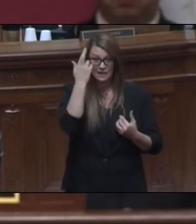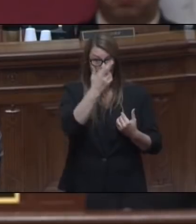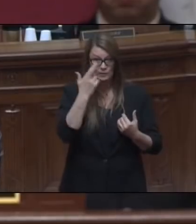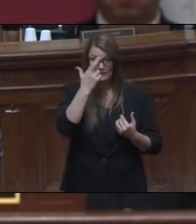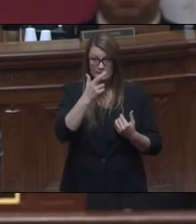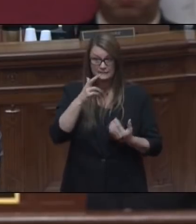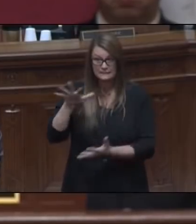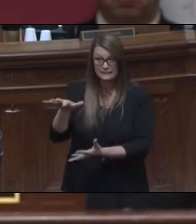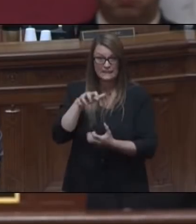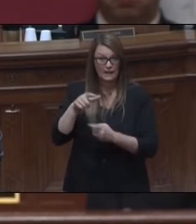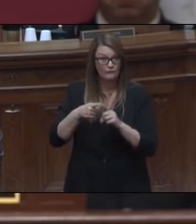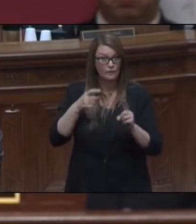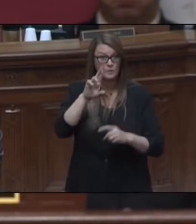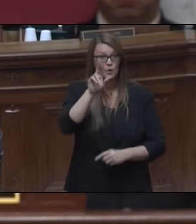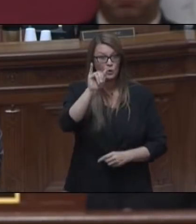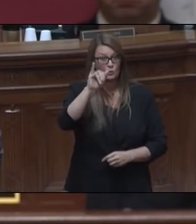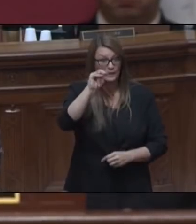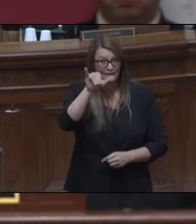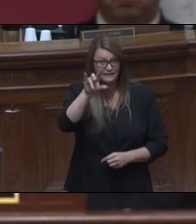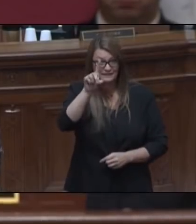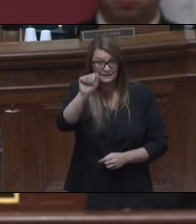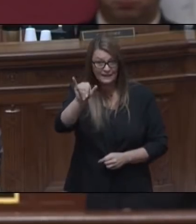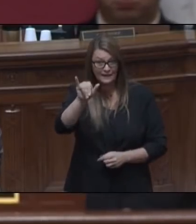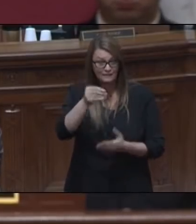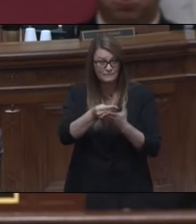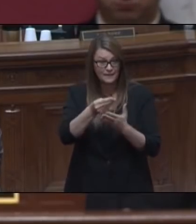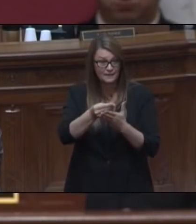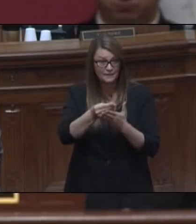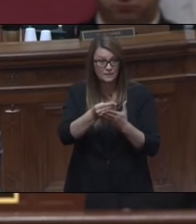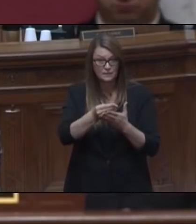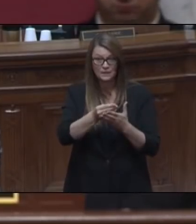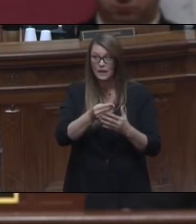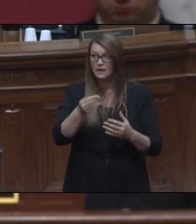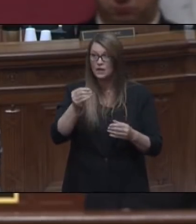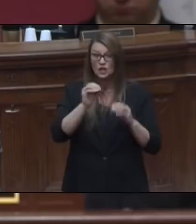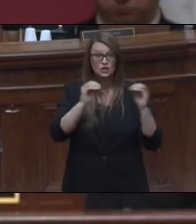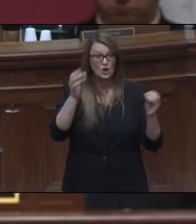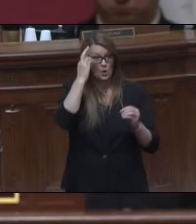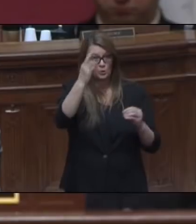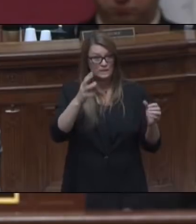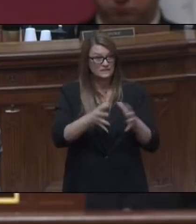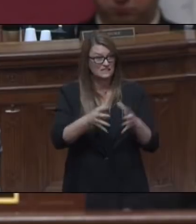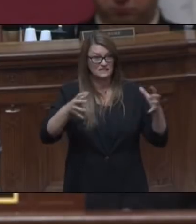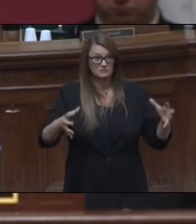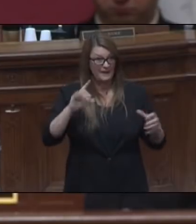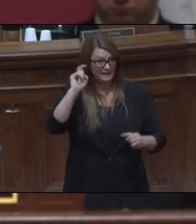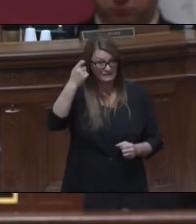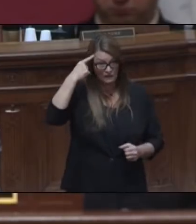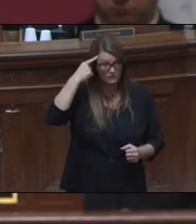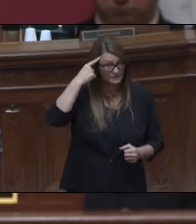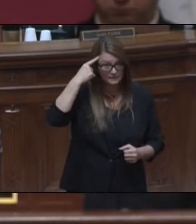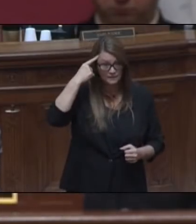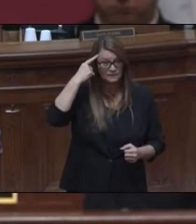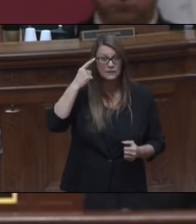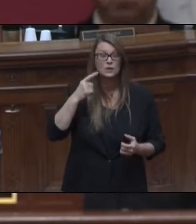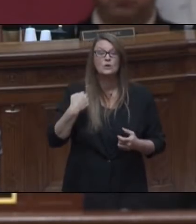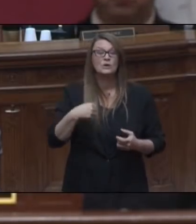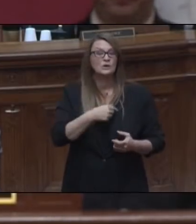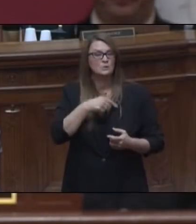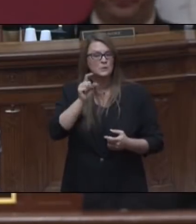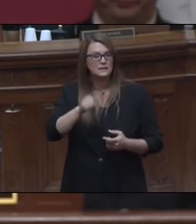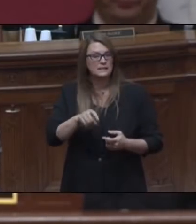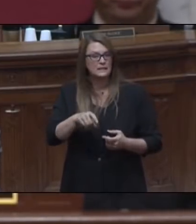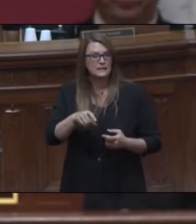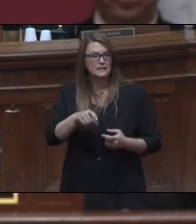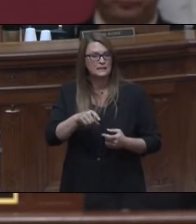fund. We absolutely do not have any reason to grow government. We absolutely need to watch